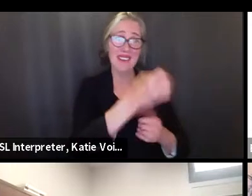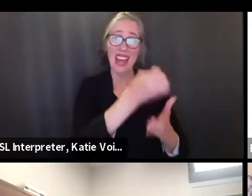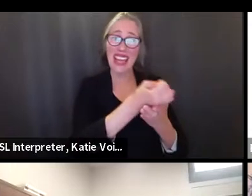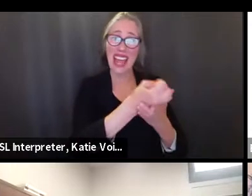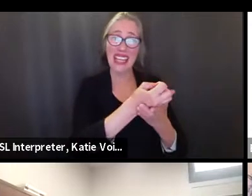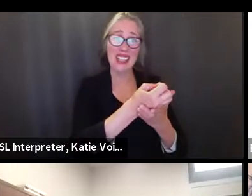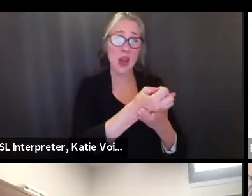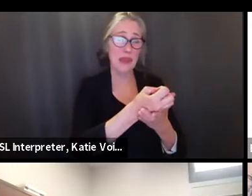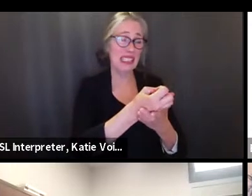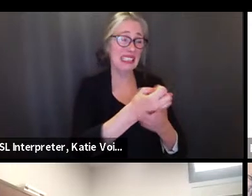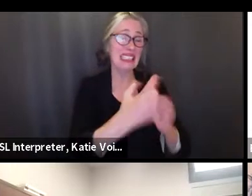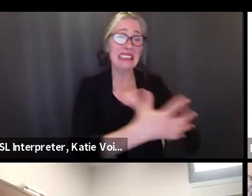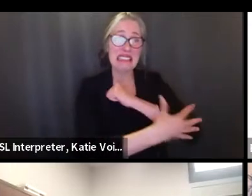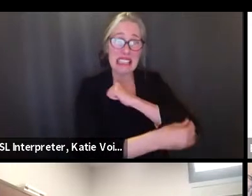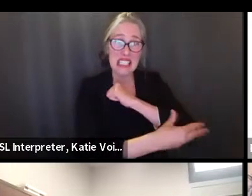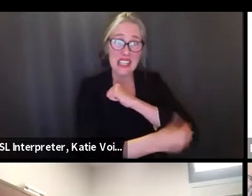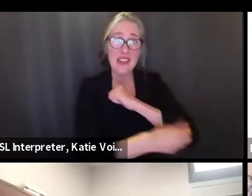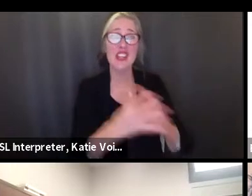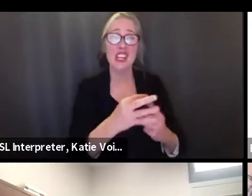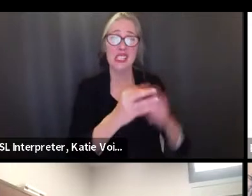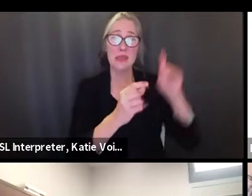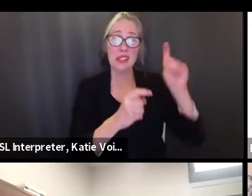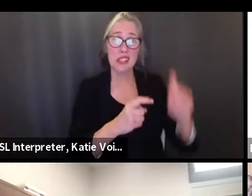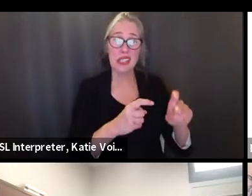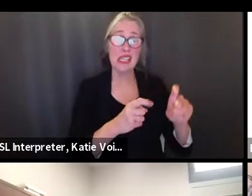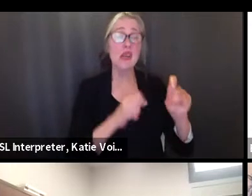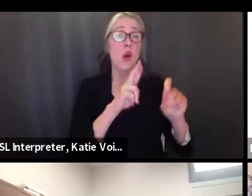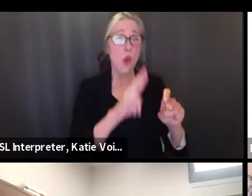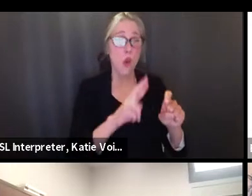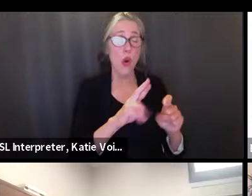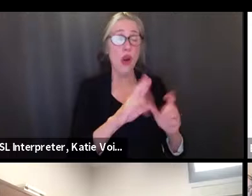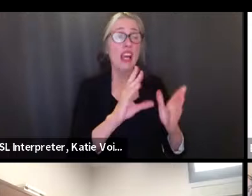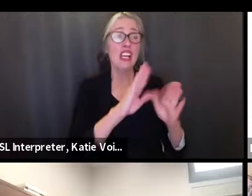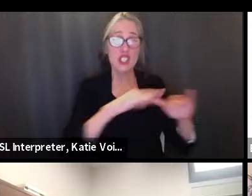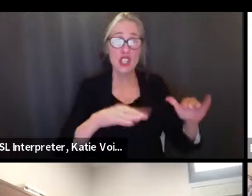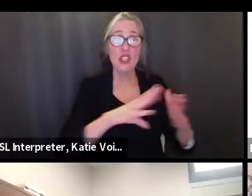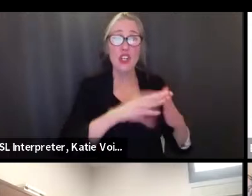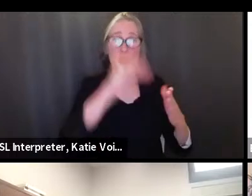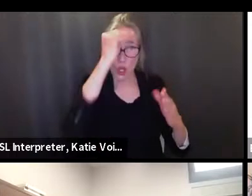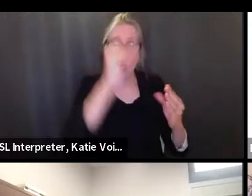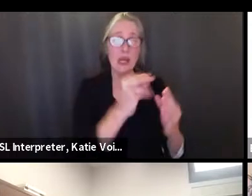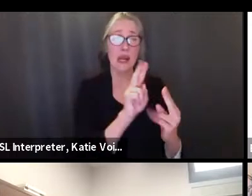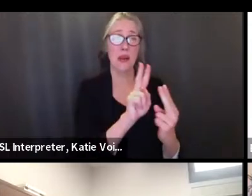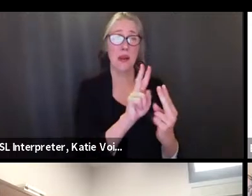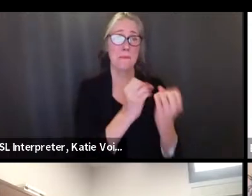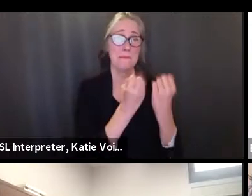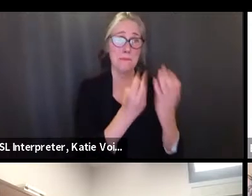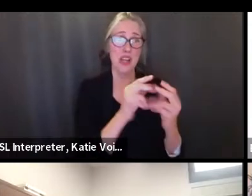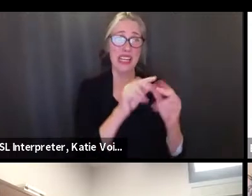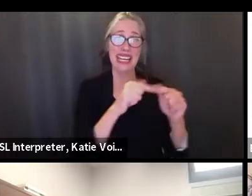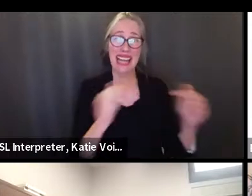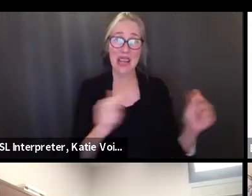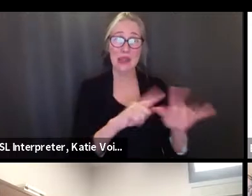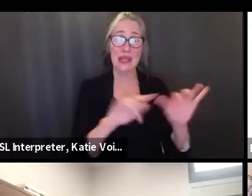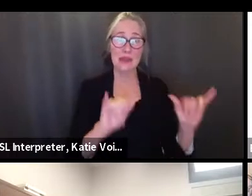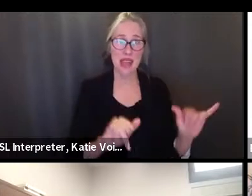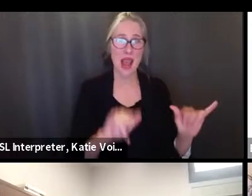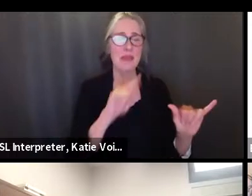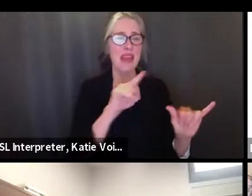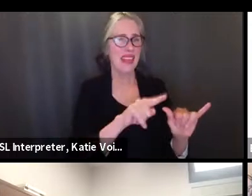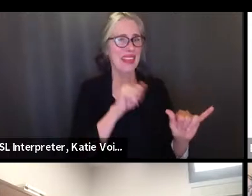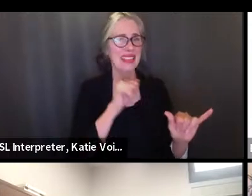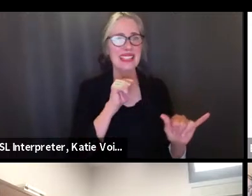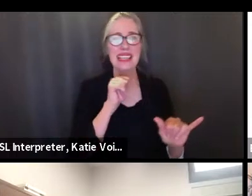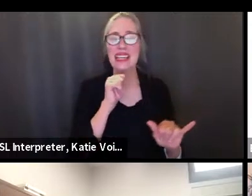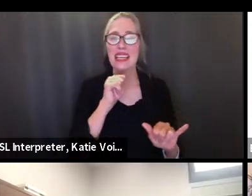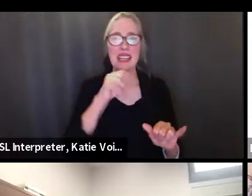disadvantaged, special needs, and multilingual learners. It is more economical to invest in early childhood than to pay for